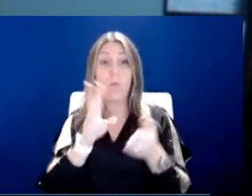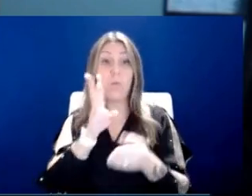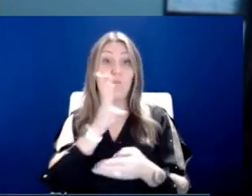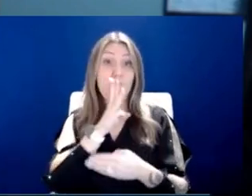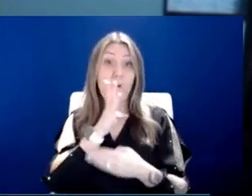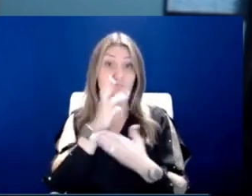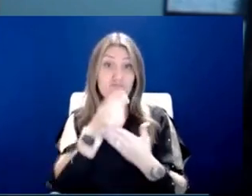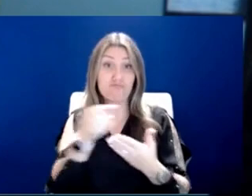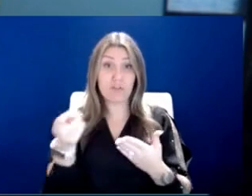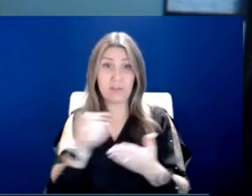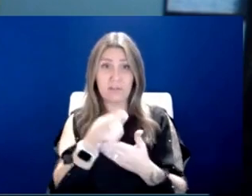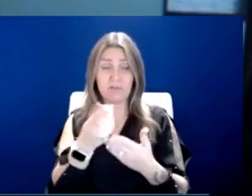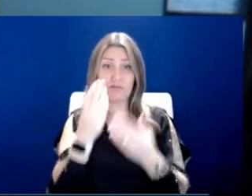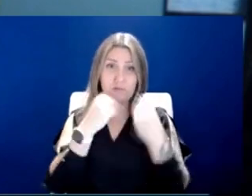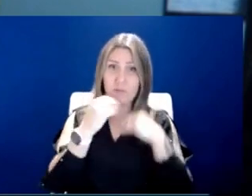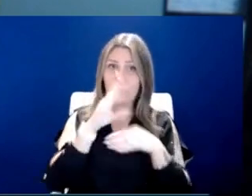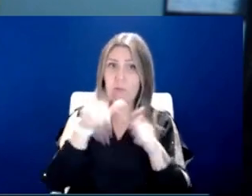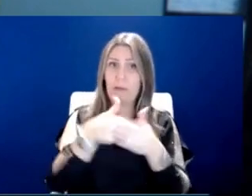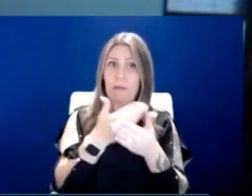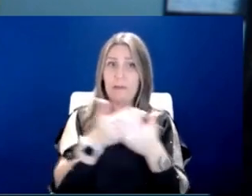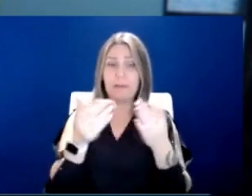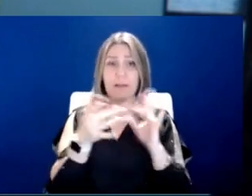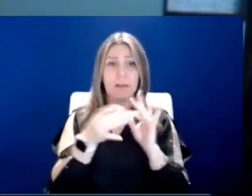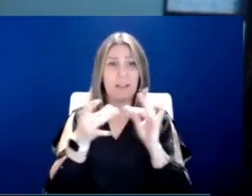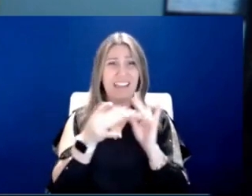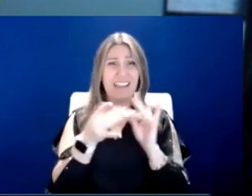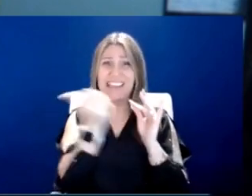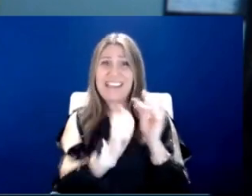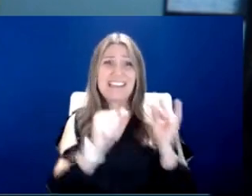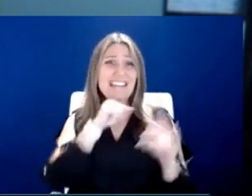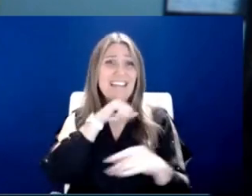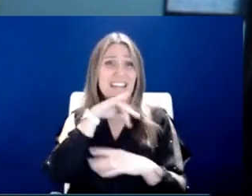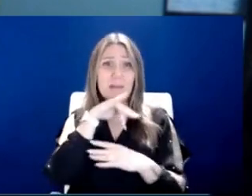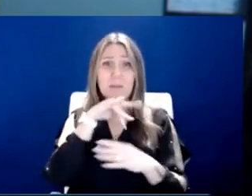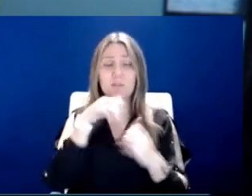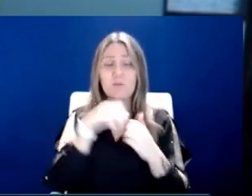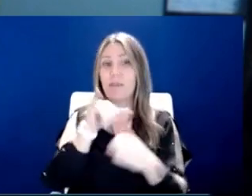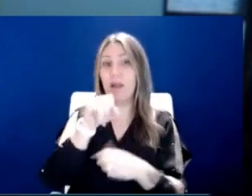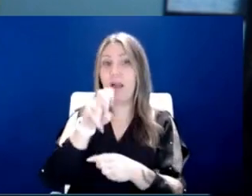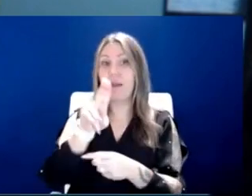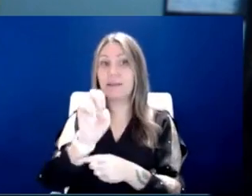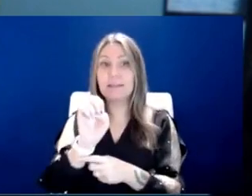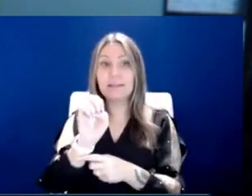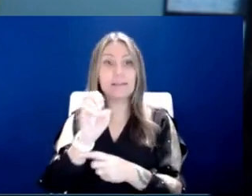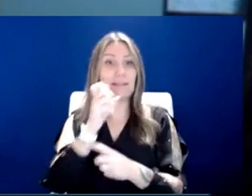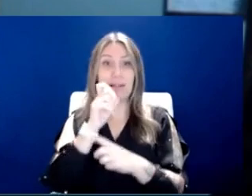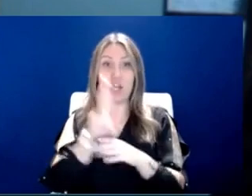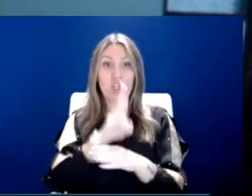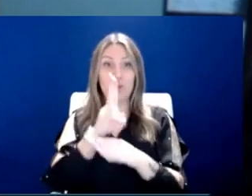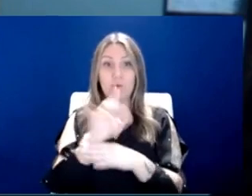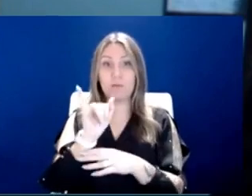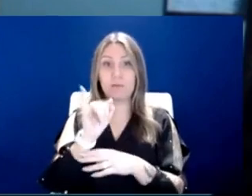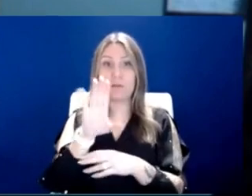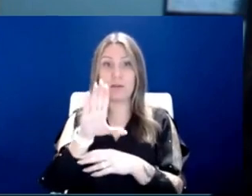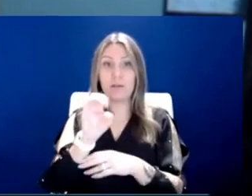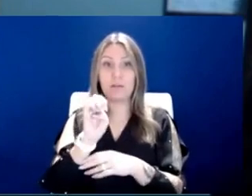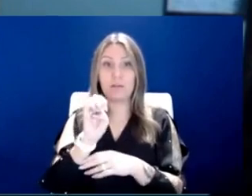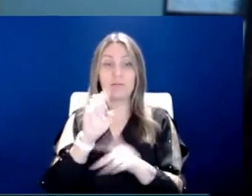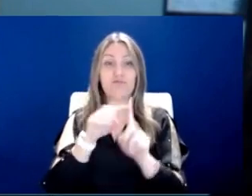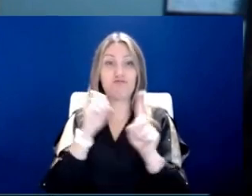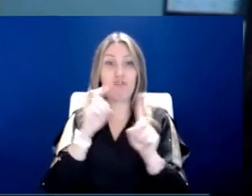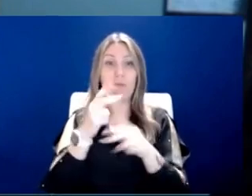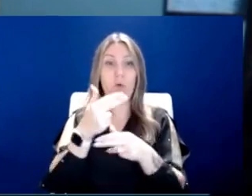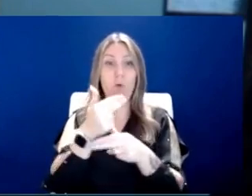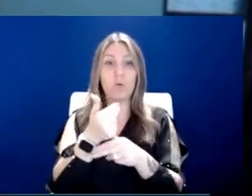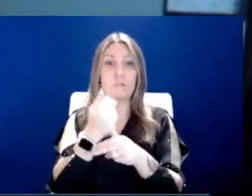mentioned, for any contamination in the ice. We don't let them use ice from a hotel because there could be something in the water source